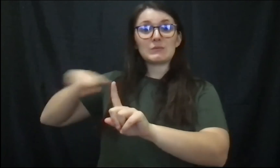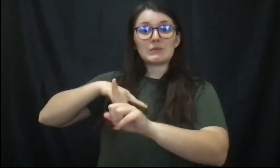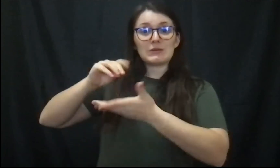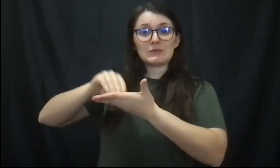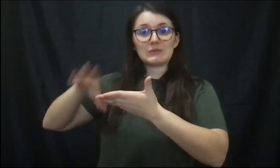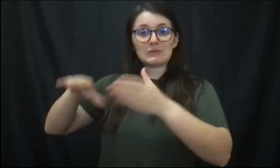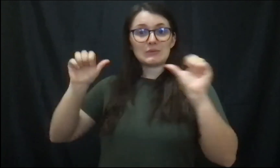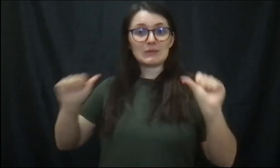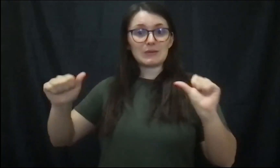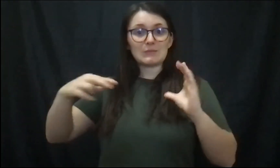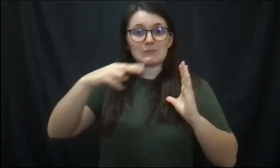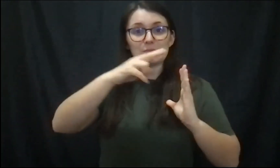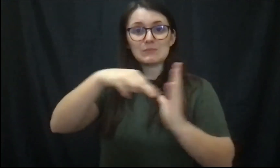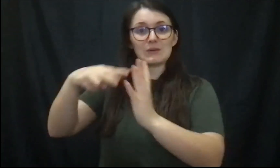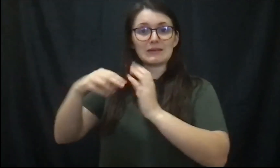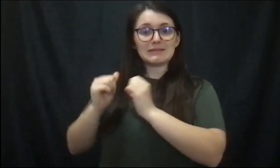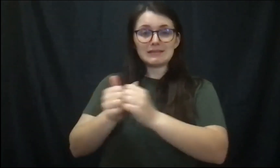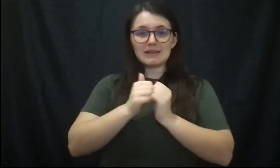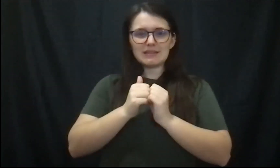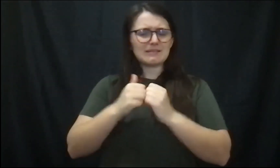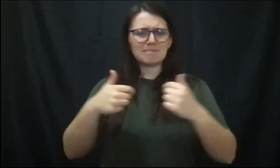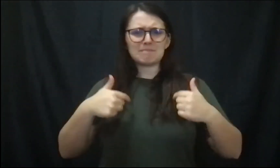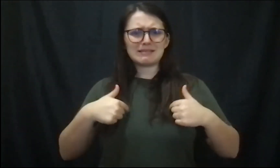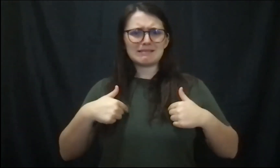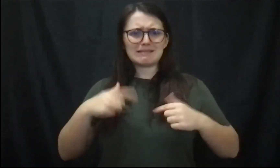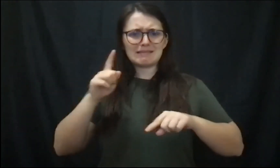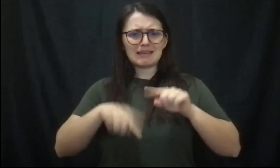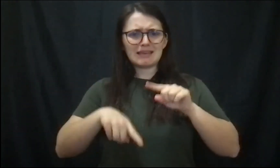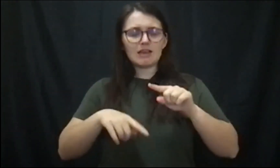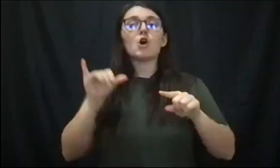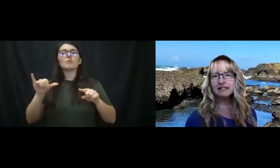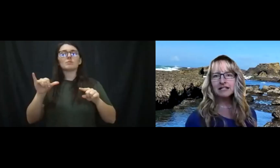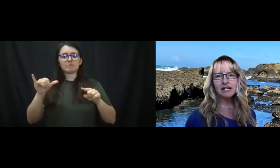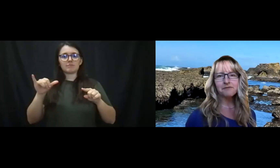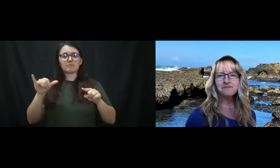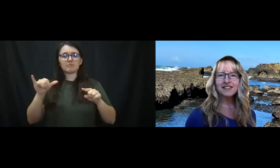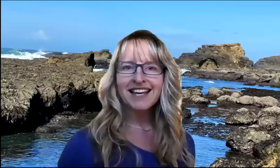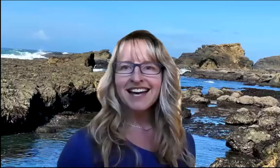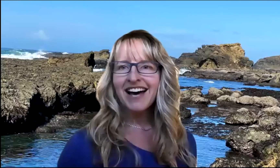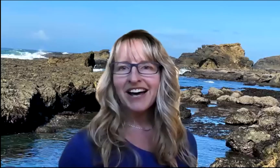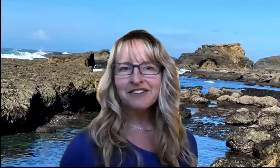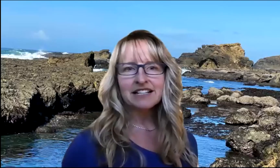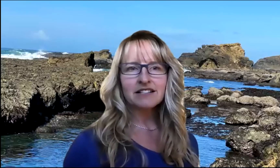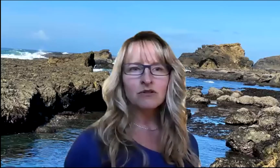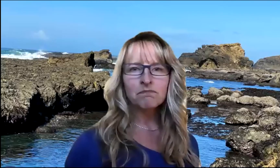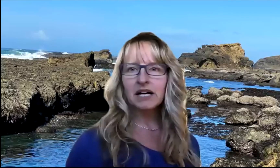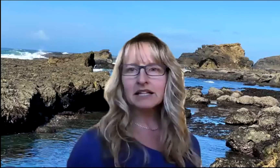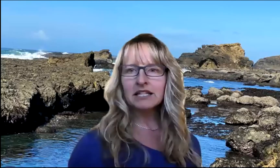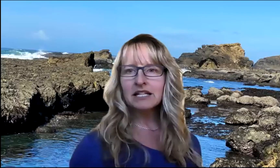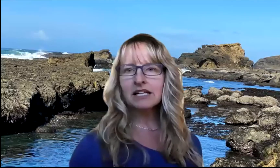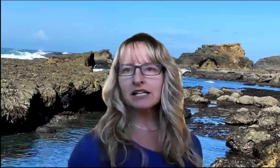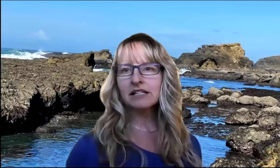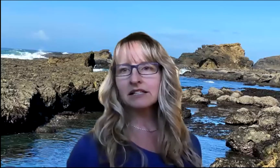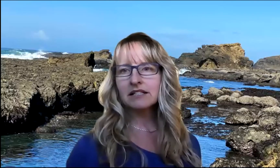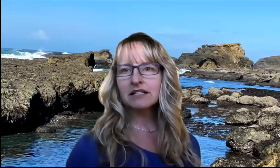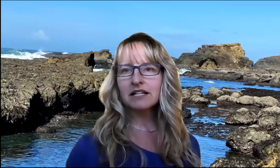seeing myself here. Here I am. I got it. Here we go. All right. Oh, I